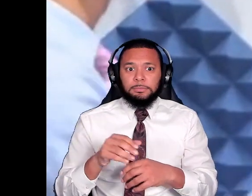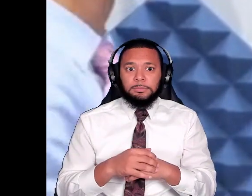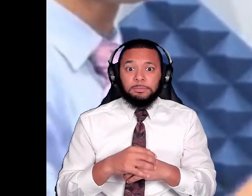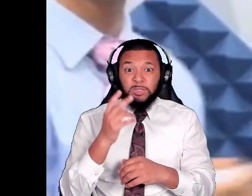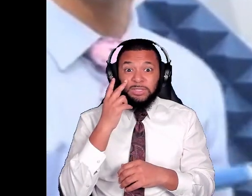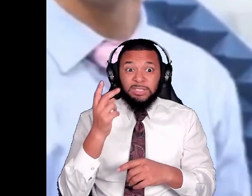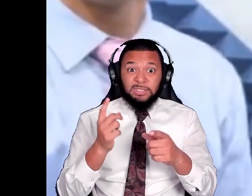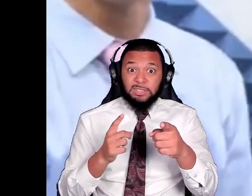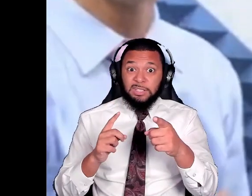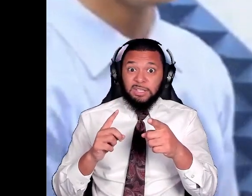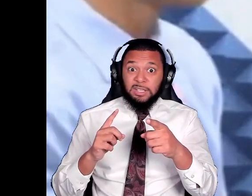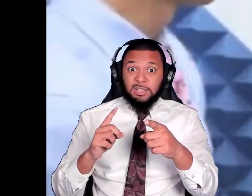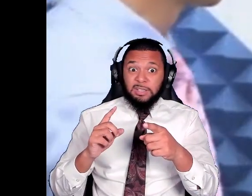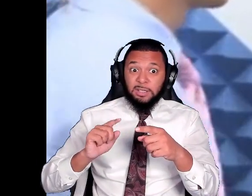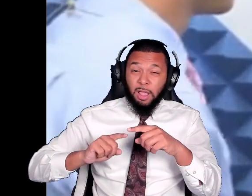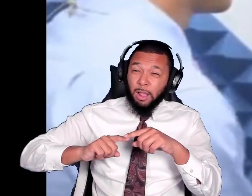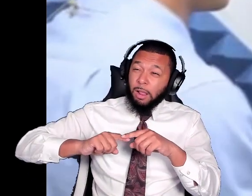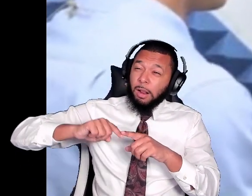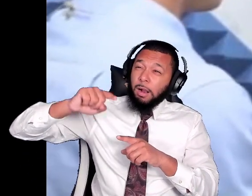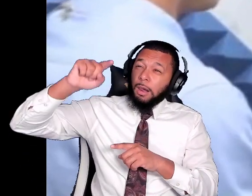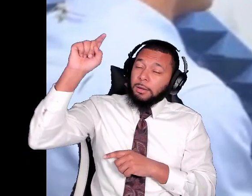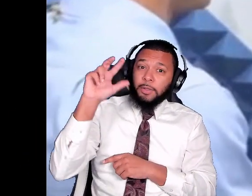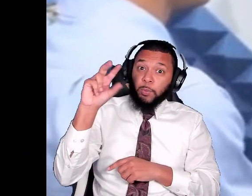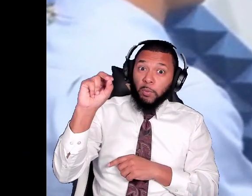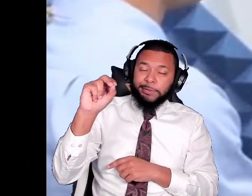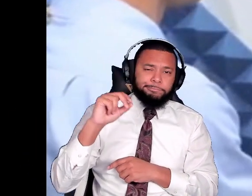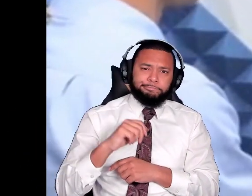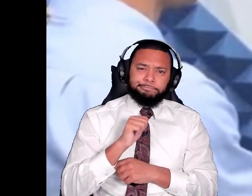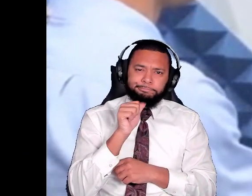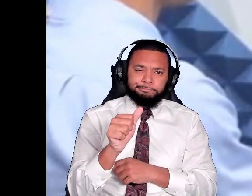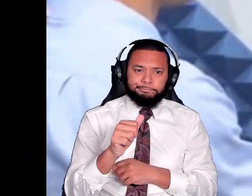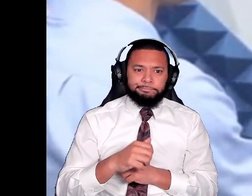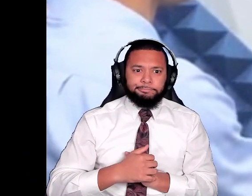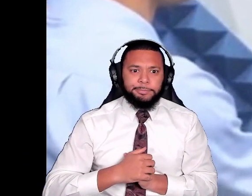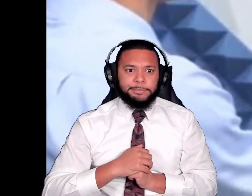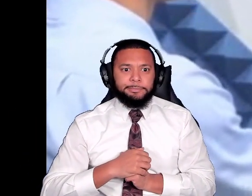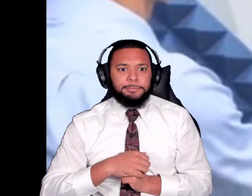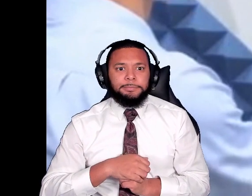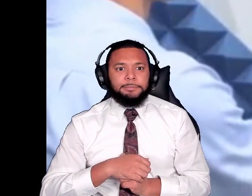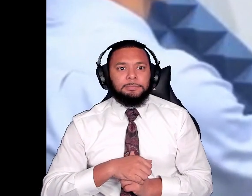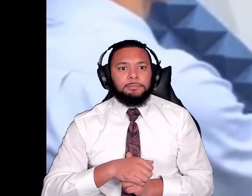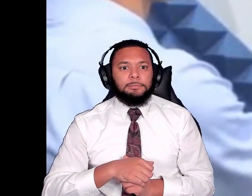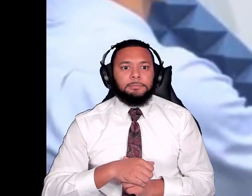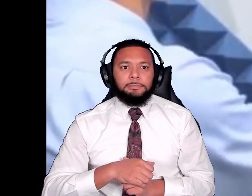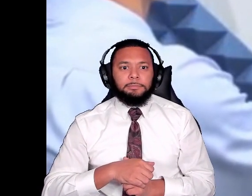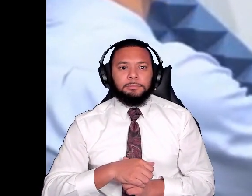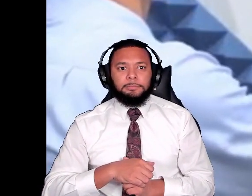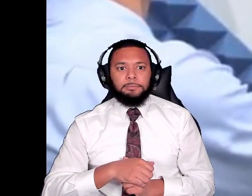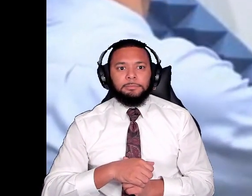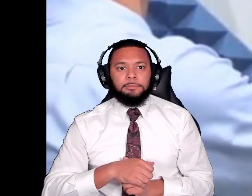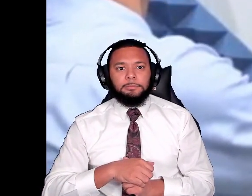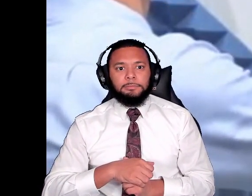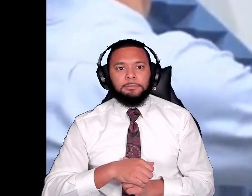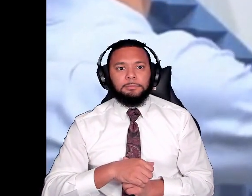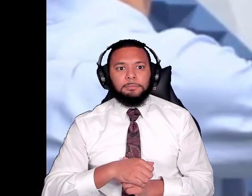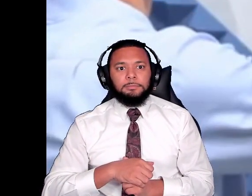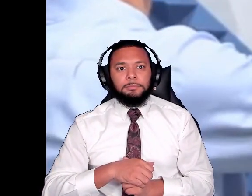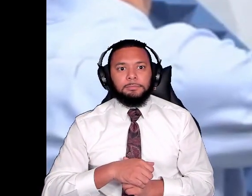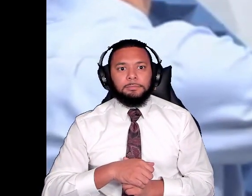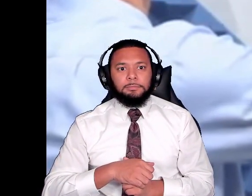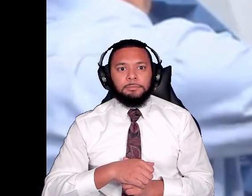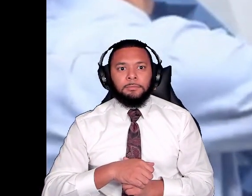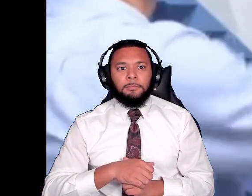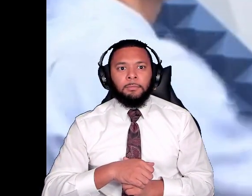this graph does not go all the way to 30. 1, 2, 3, 4, 5, 6, 7, 8, 9, 10, 11,